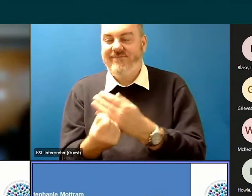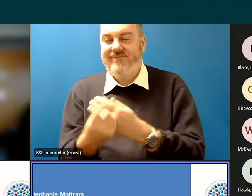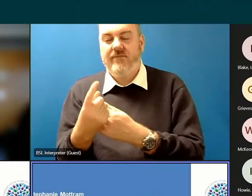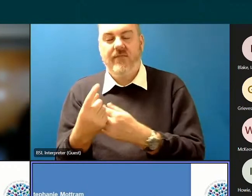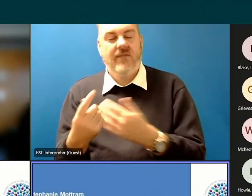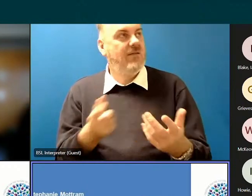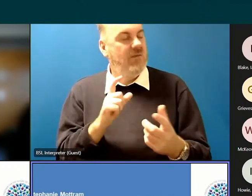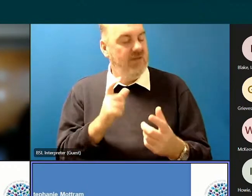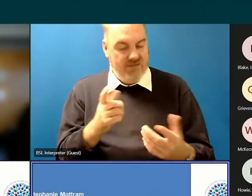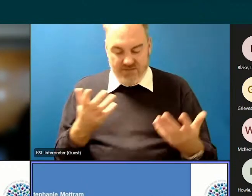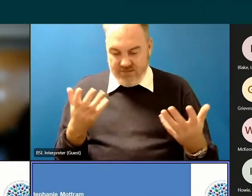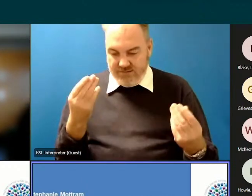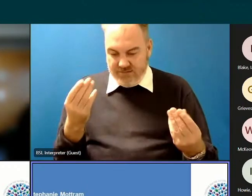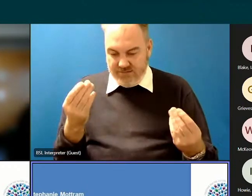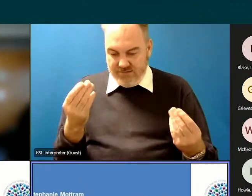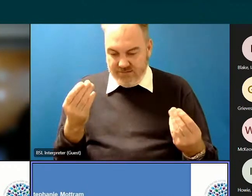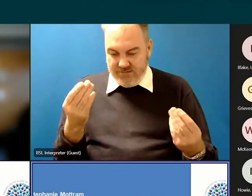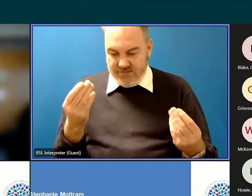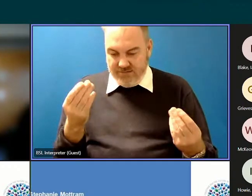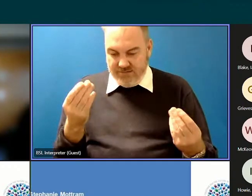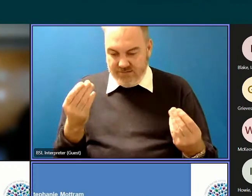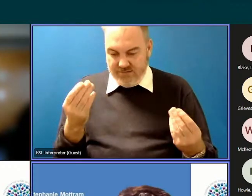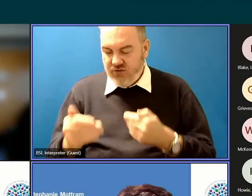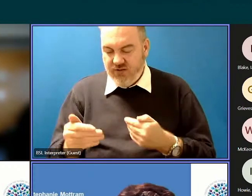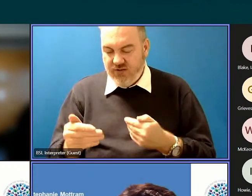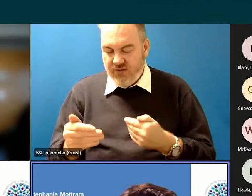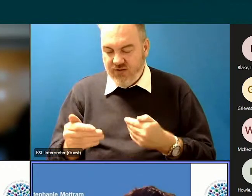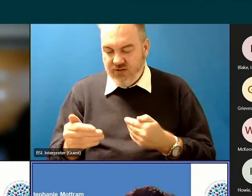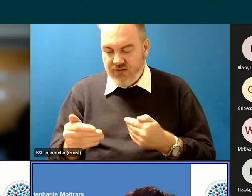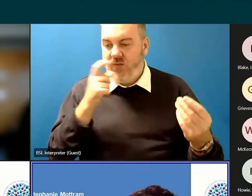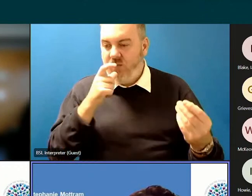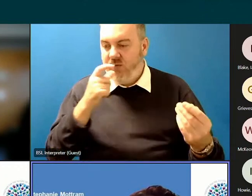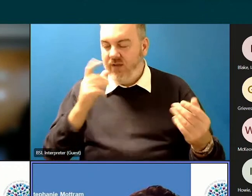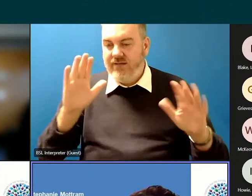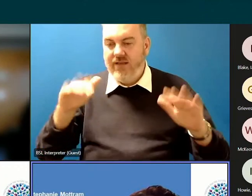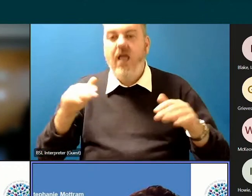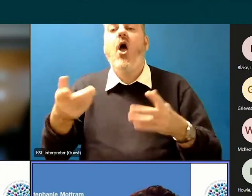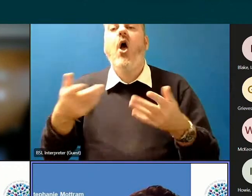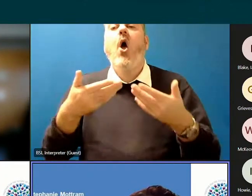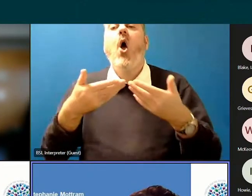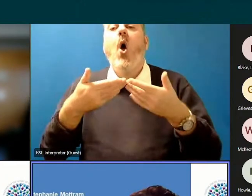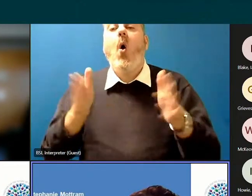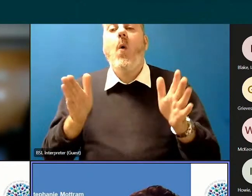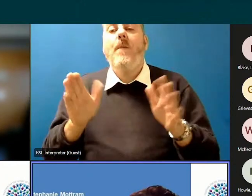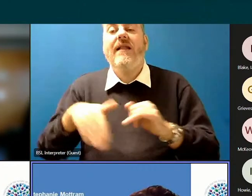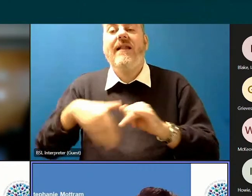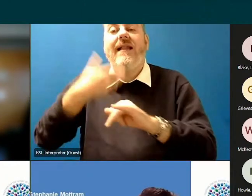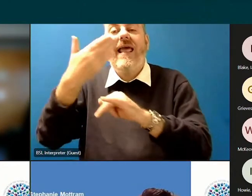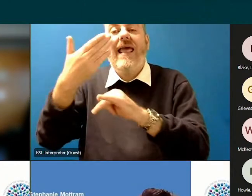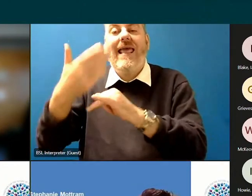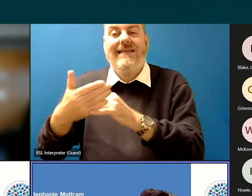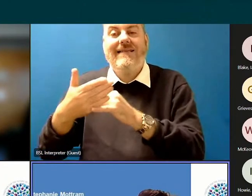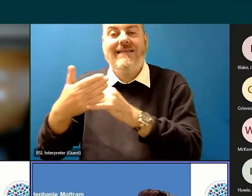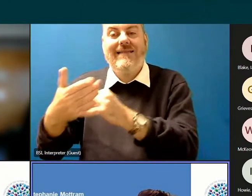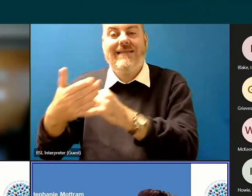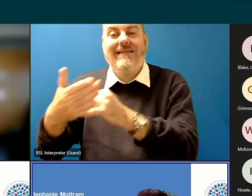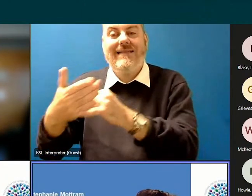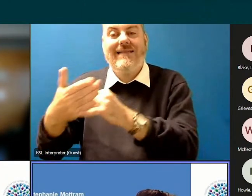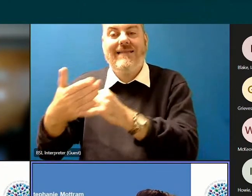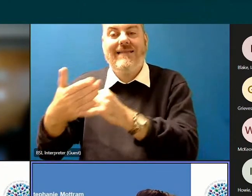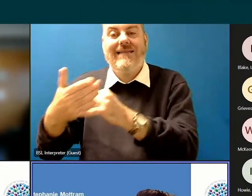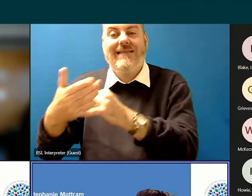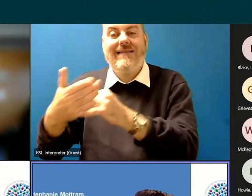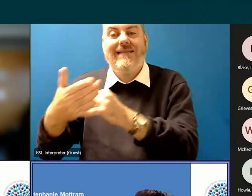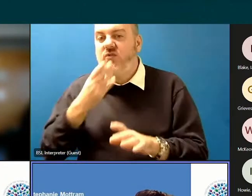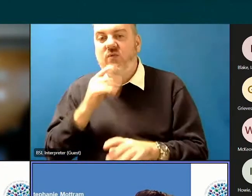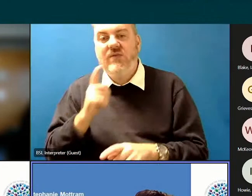what's the word I'm looking for? Not a fixed term, but an open-ended contract, and that has really helped